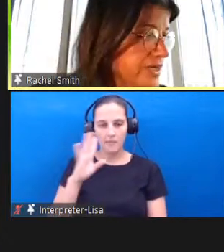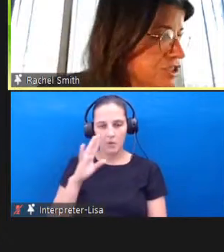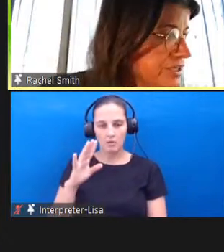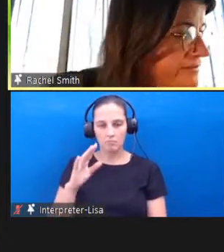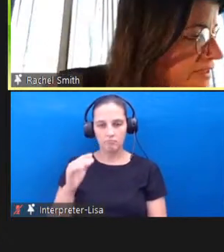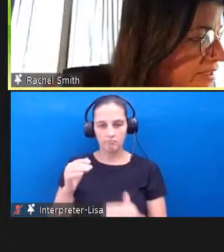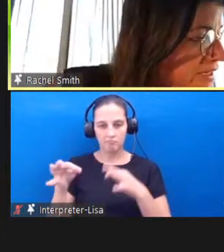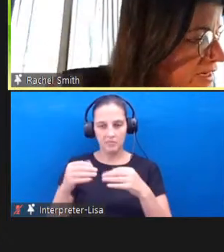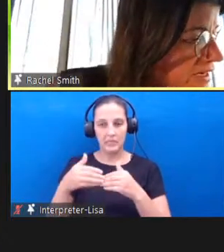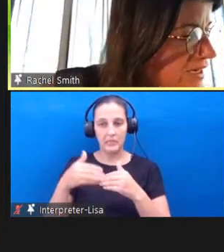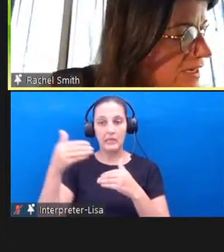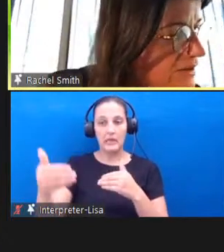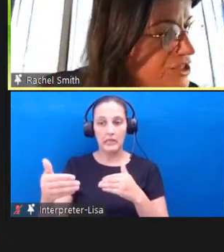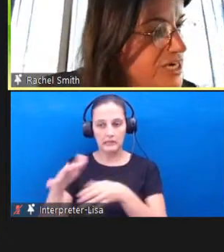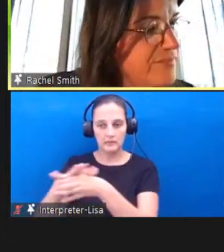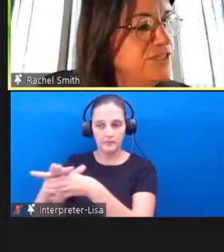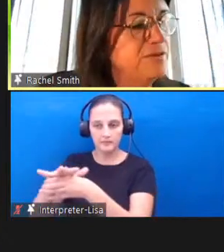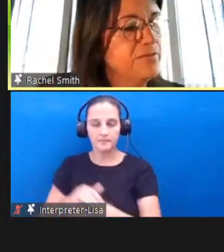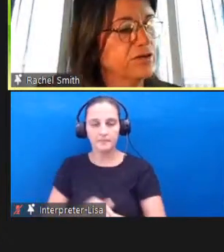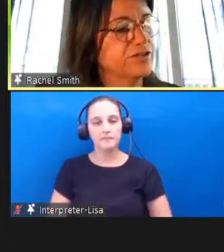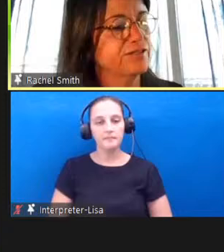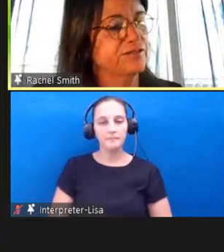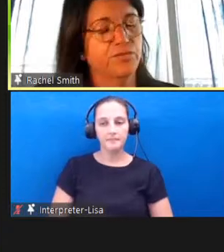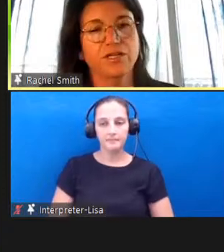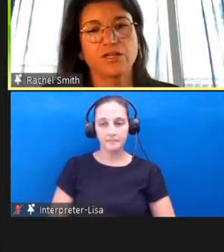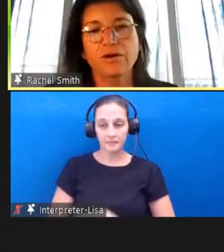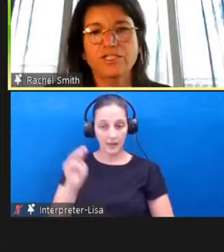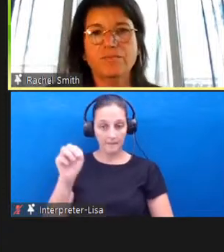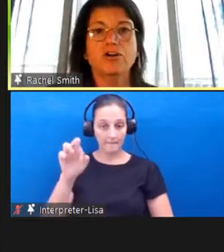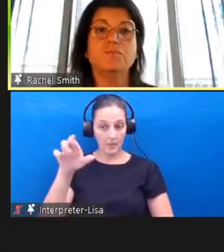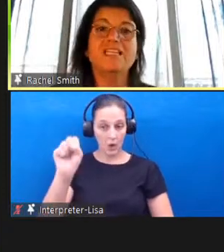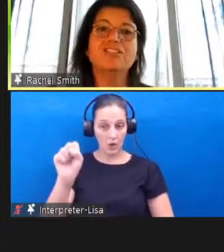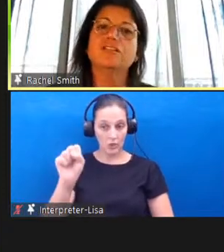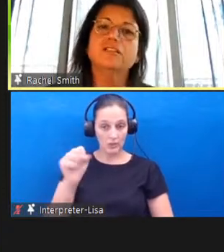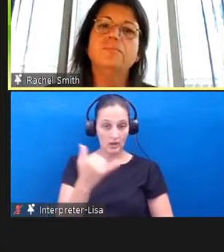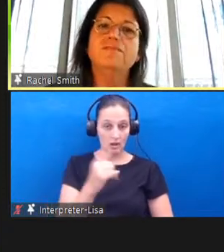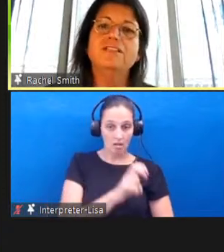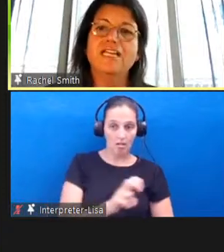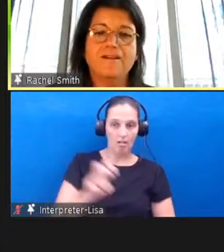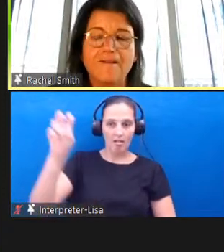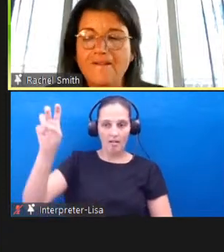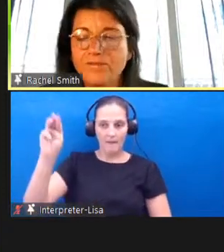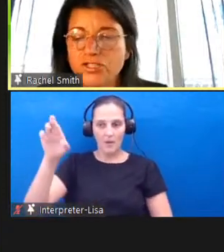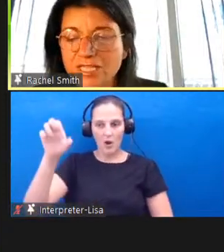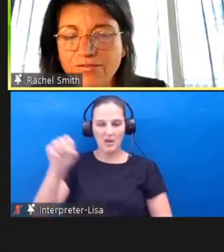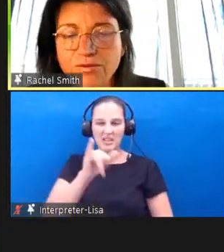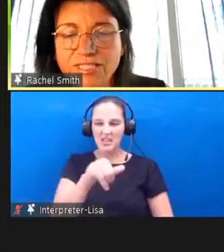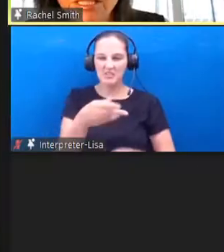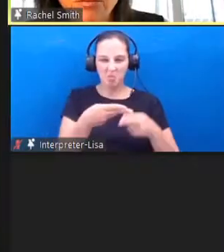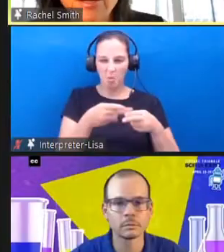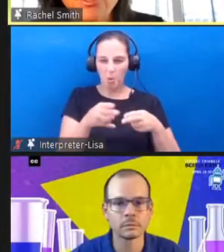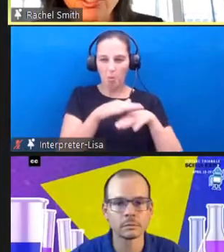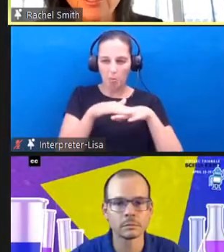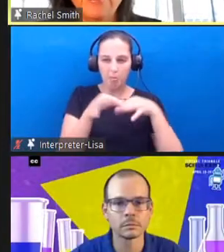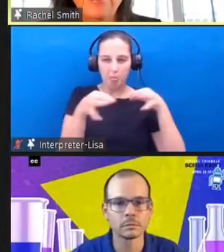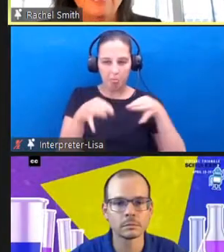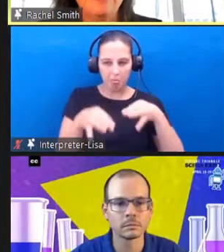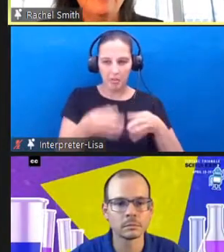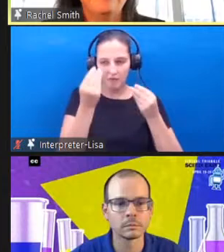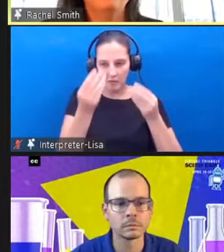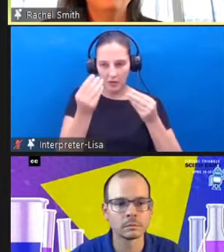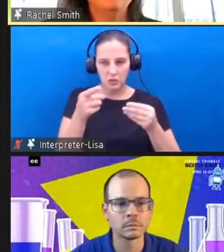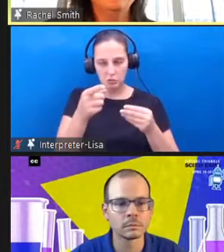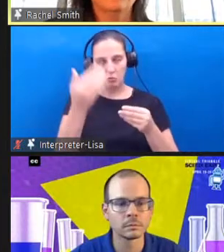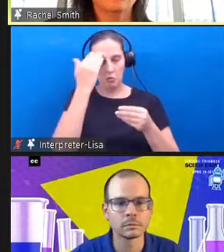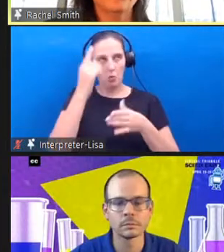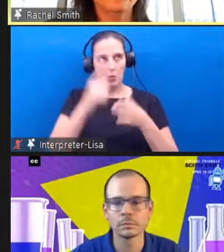next location, which happens to be Mars. So we can go on to Mars. But that's just a little bit of the data, just to give you a sense of what I'm doing.